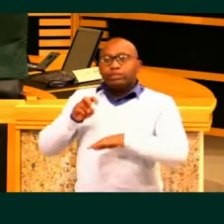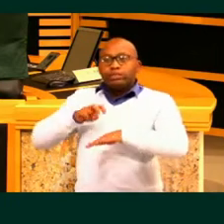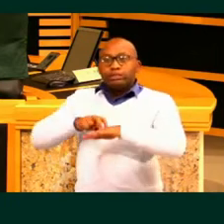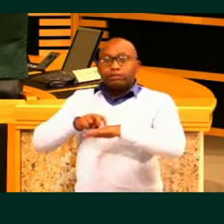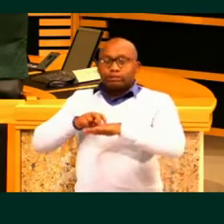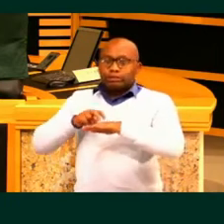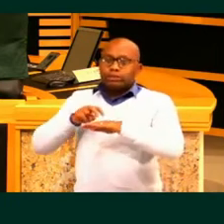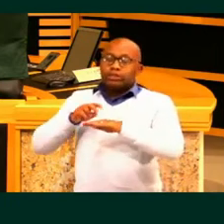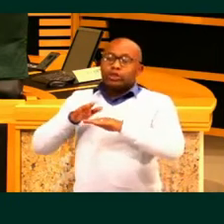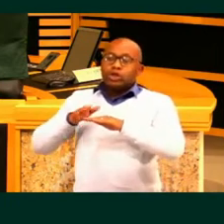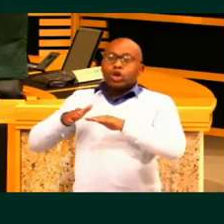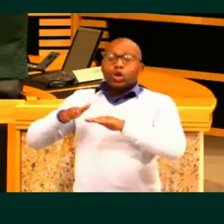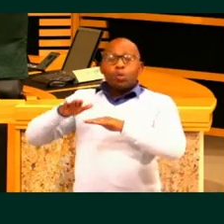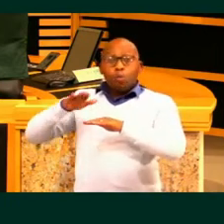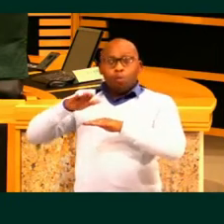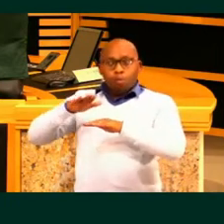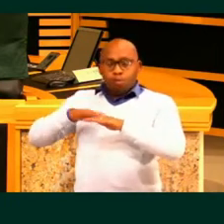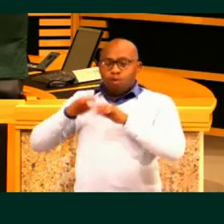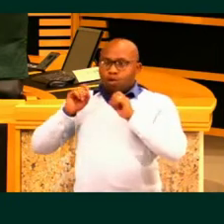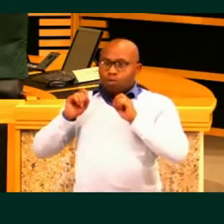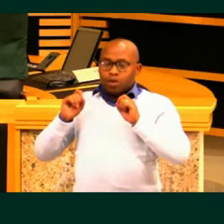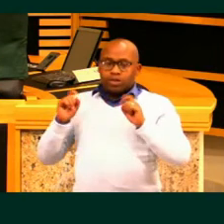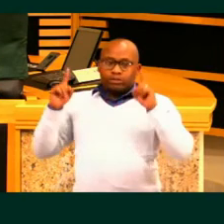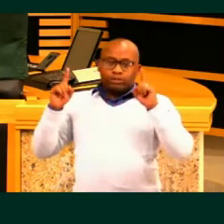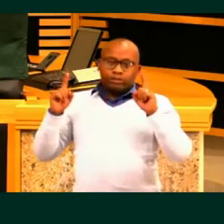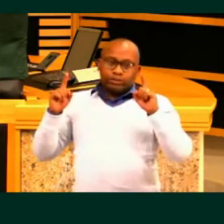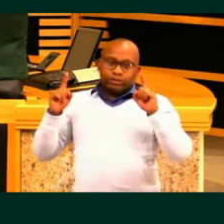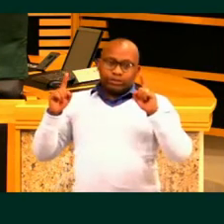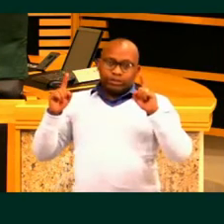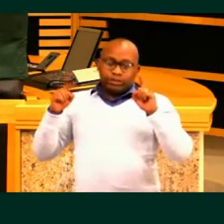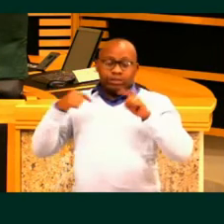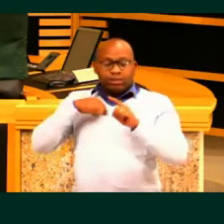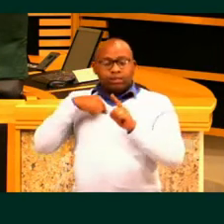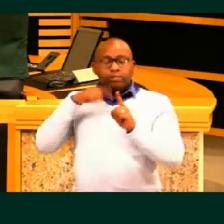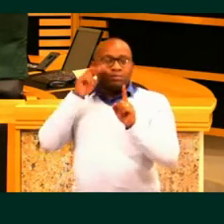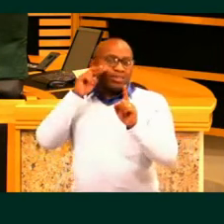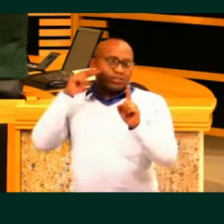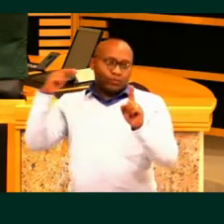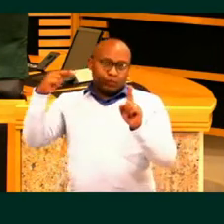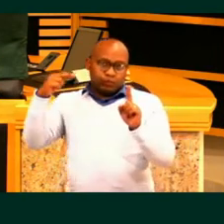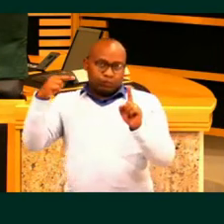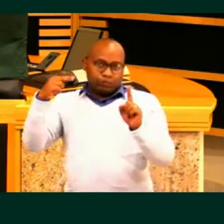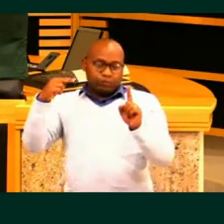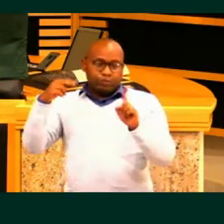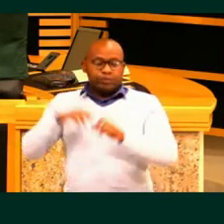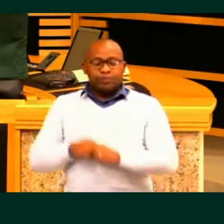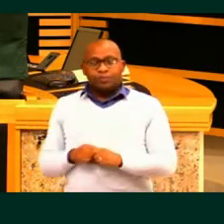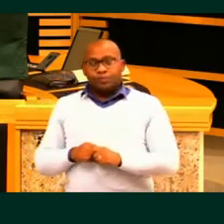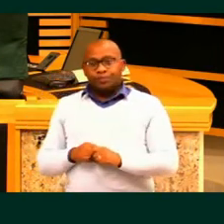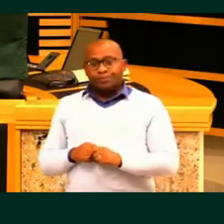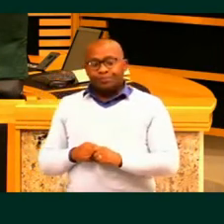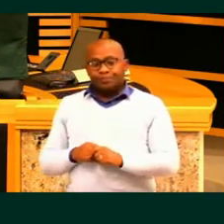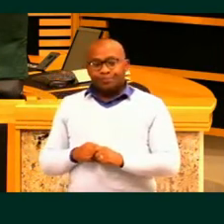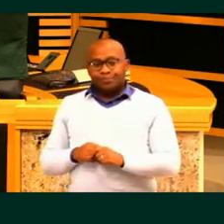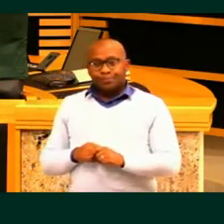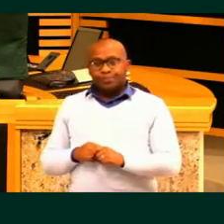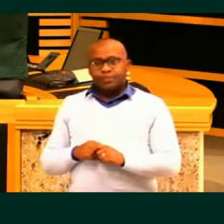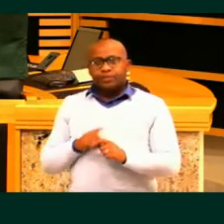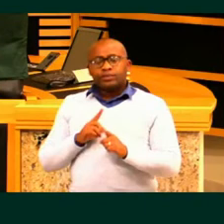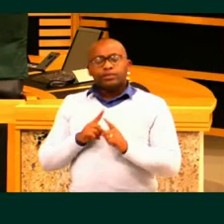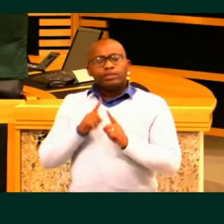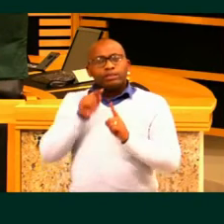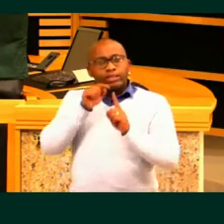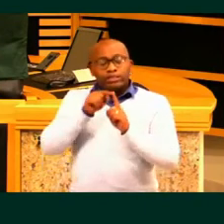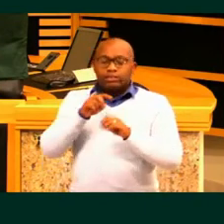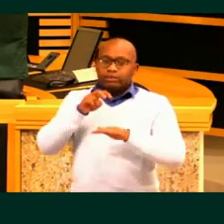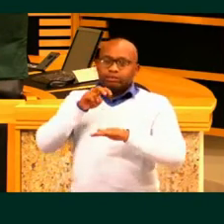where I'm sated um Deputy speaker requires a bit of an integrated